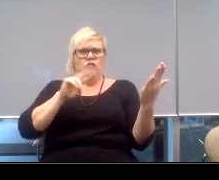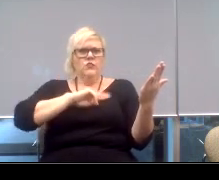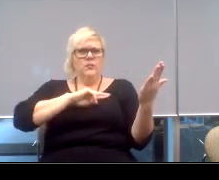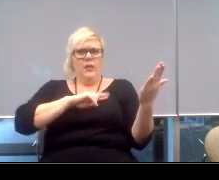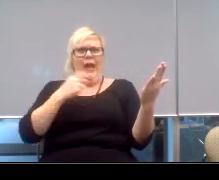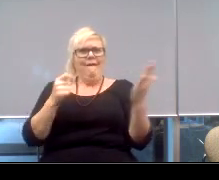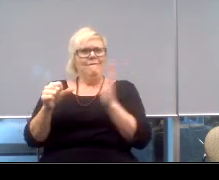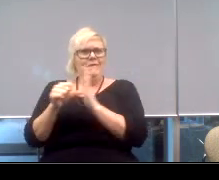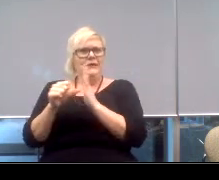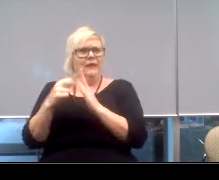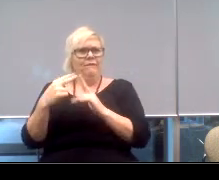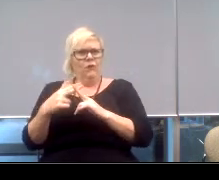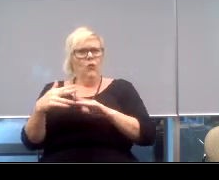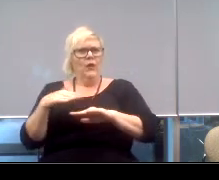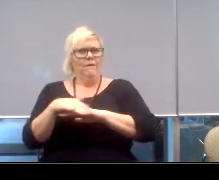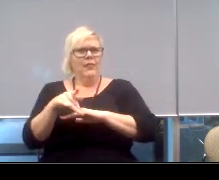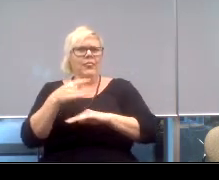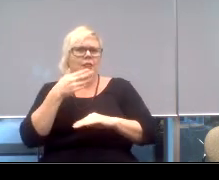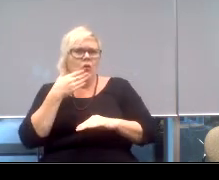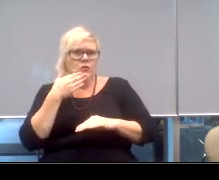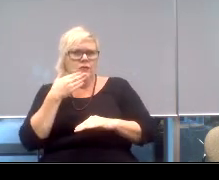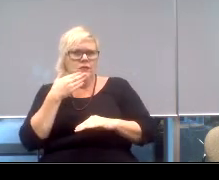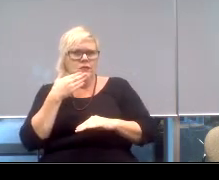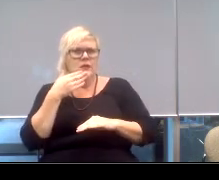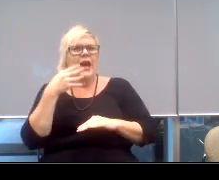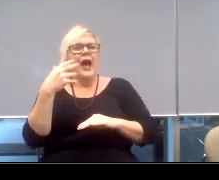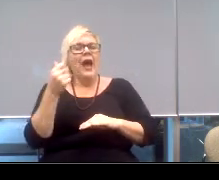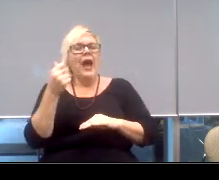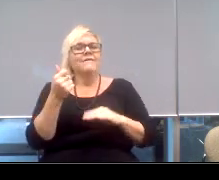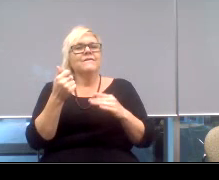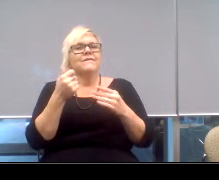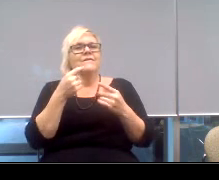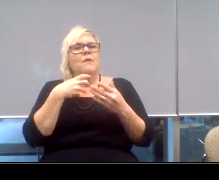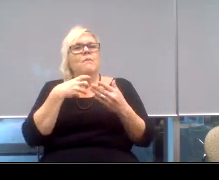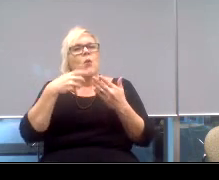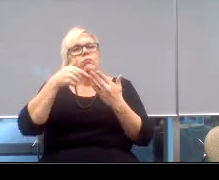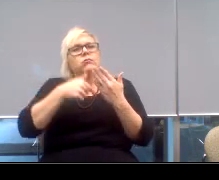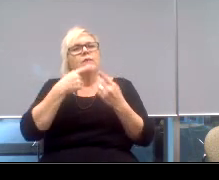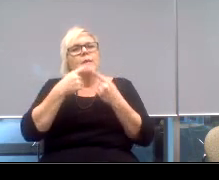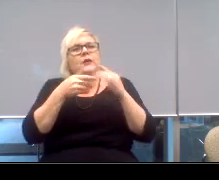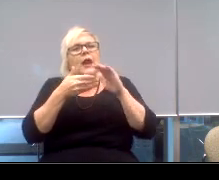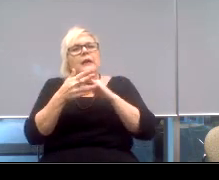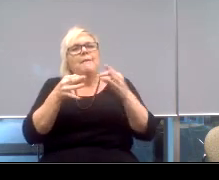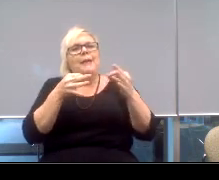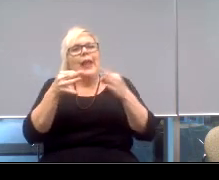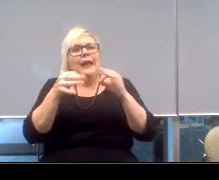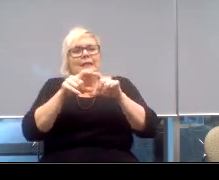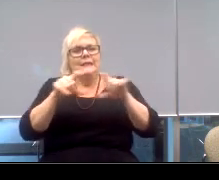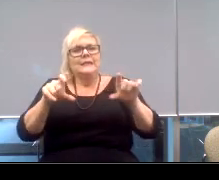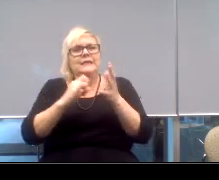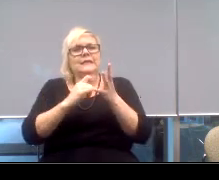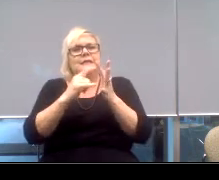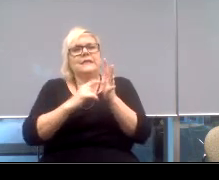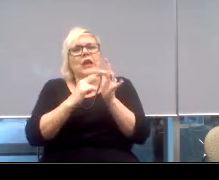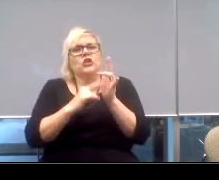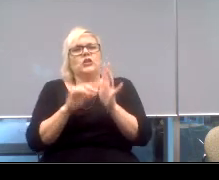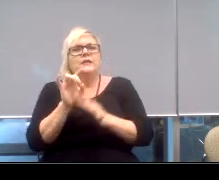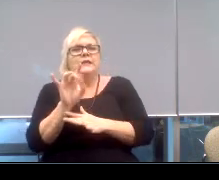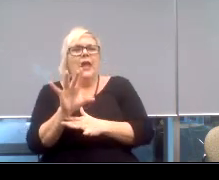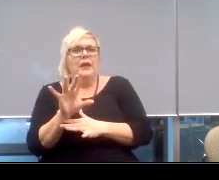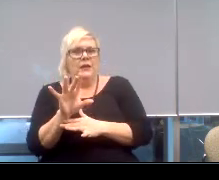operational guidelines on the website in the area marked planning, and particularly look at section 10 of that operational